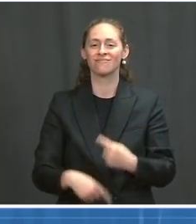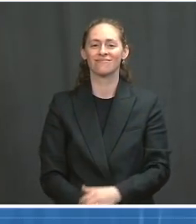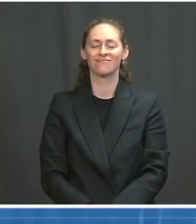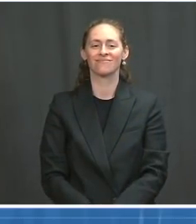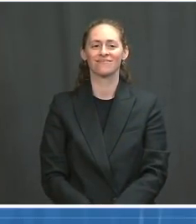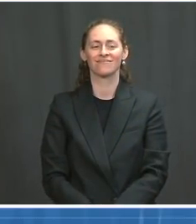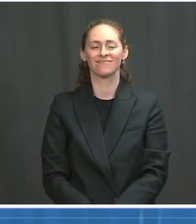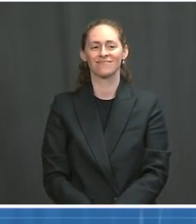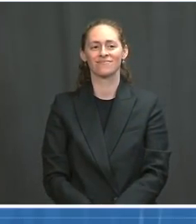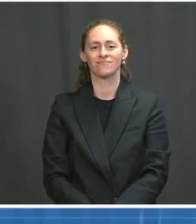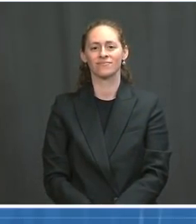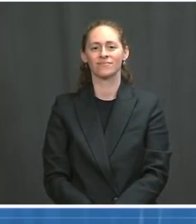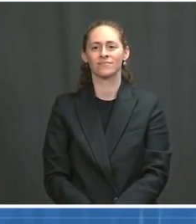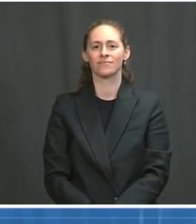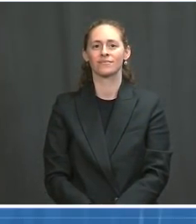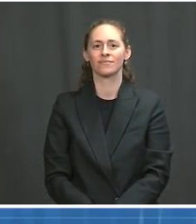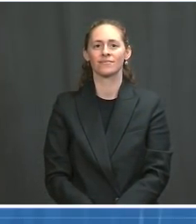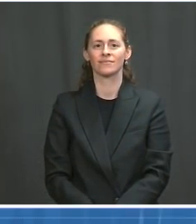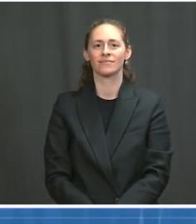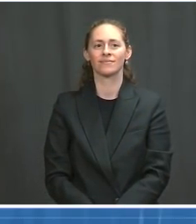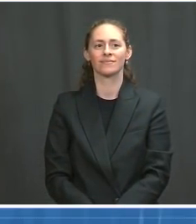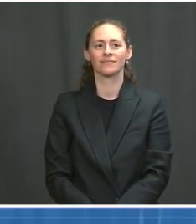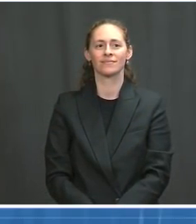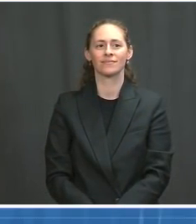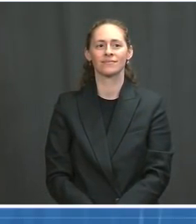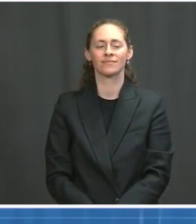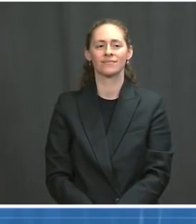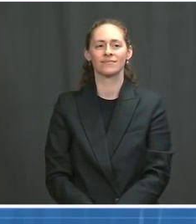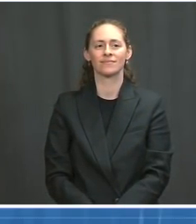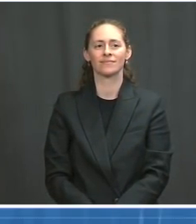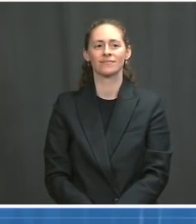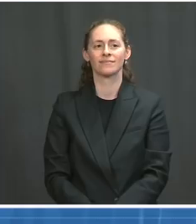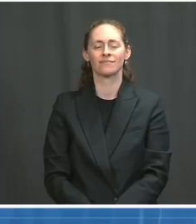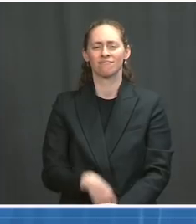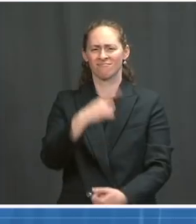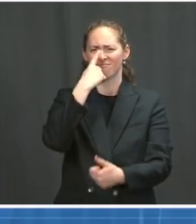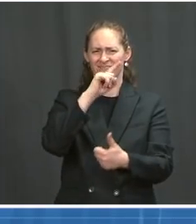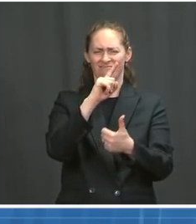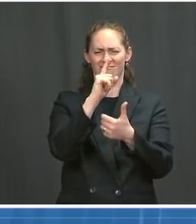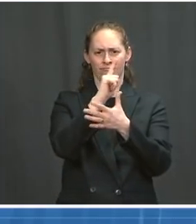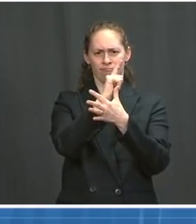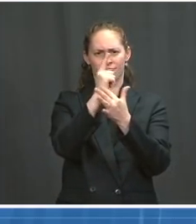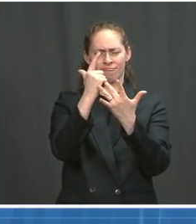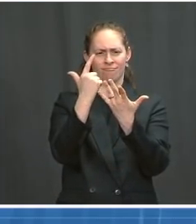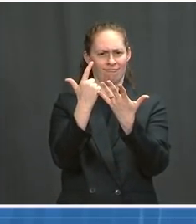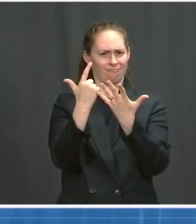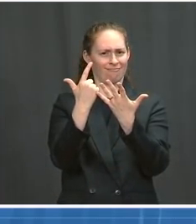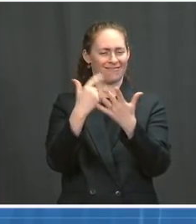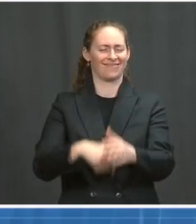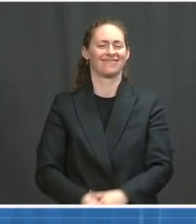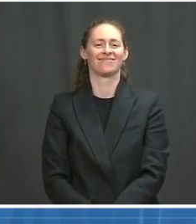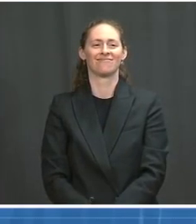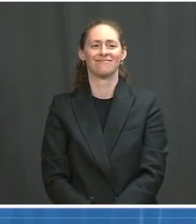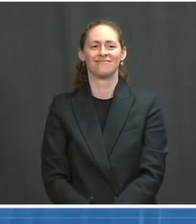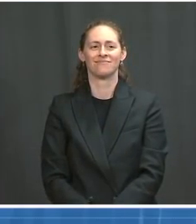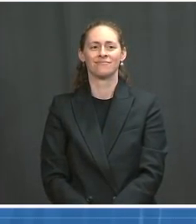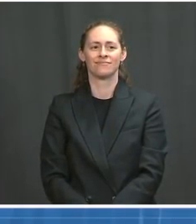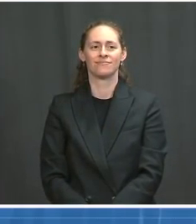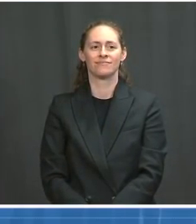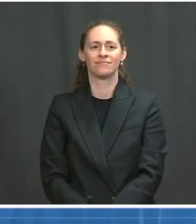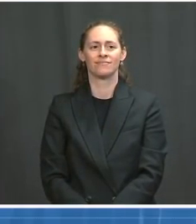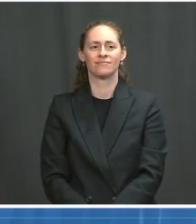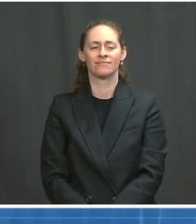Thanks, Jeff. Reminder, keep your questions to one question so we can get as many through. First, let's go to David Lim